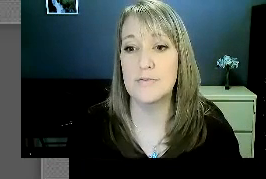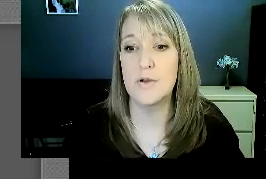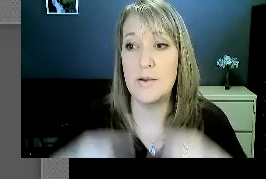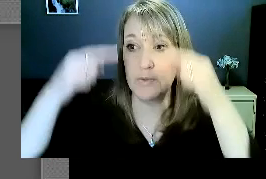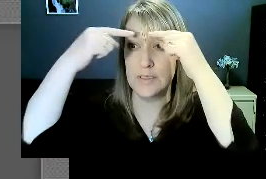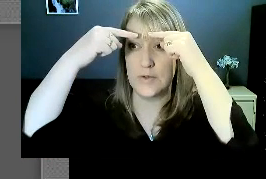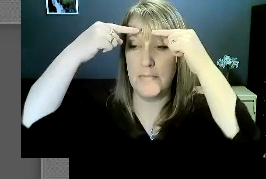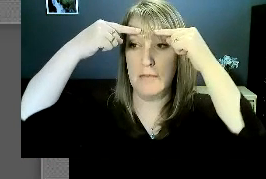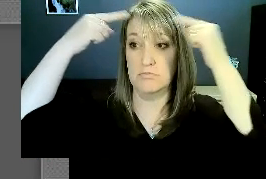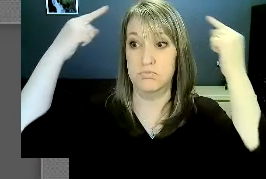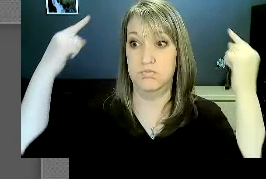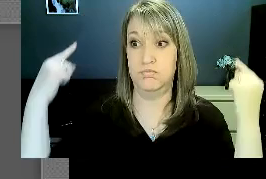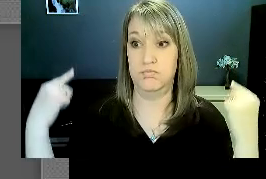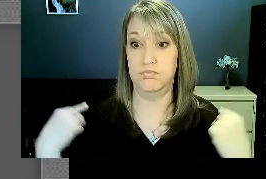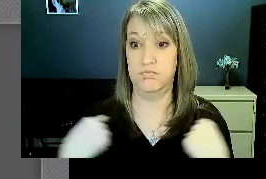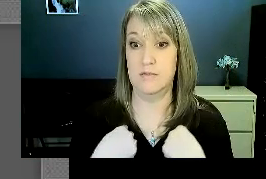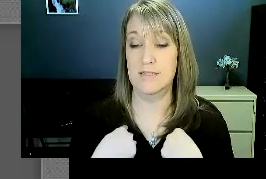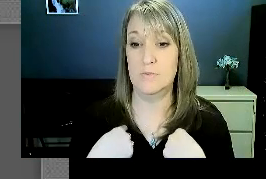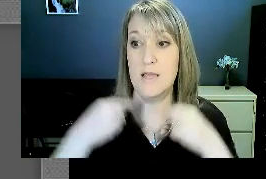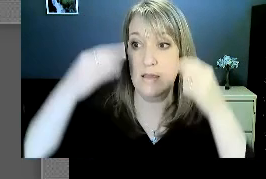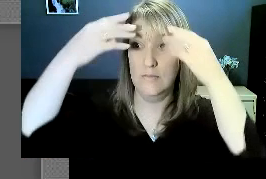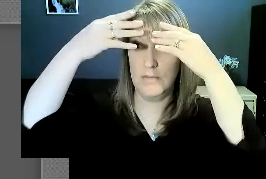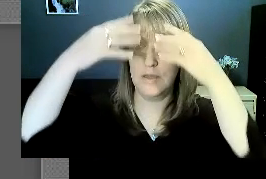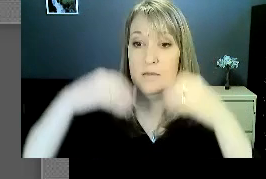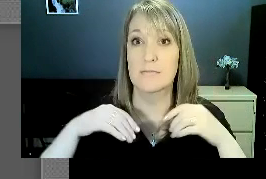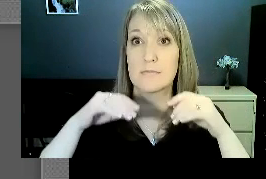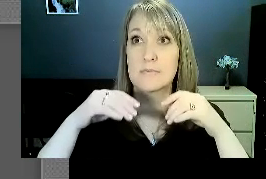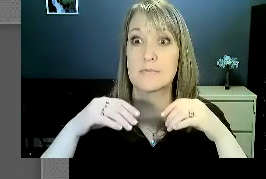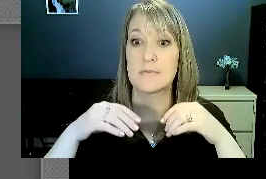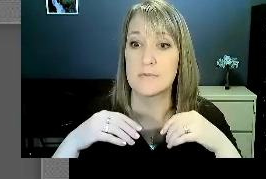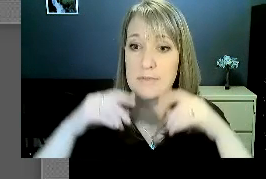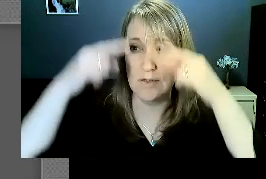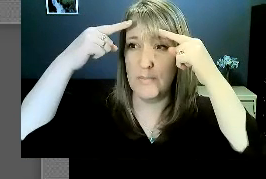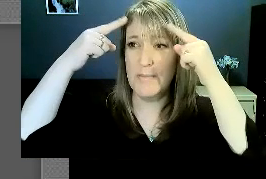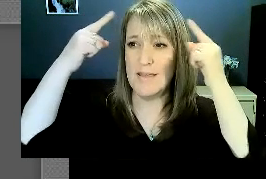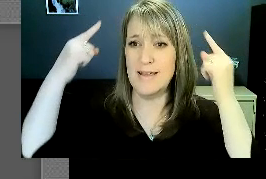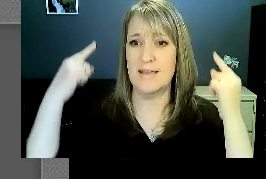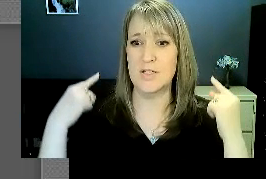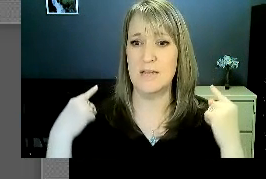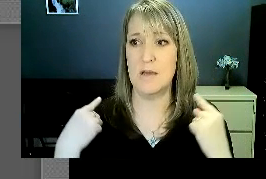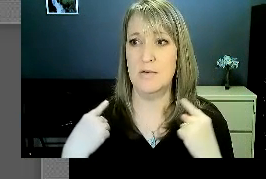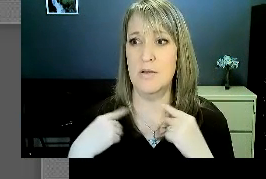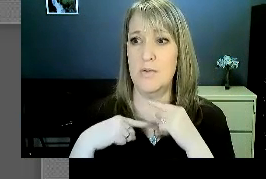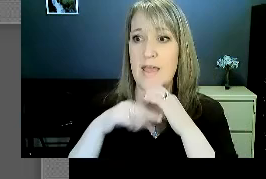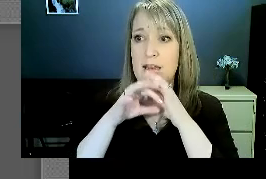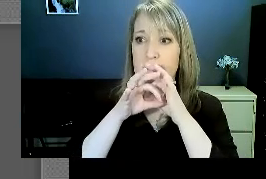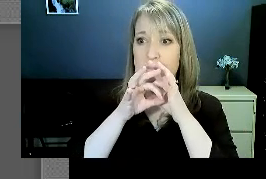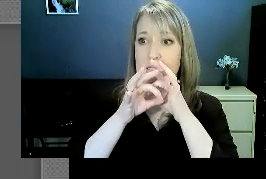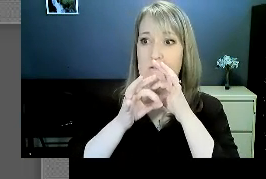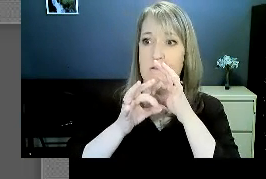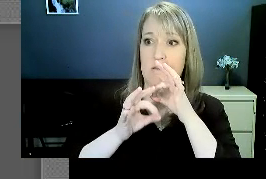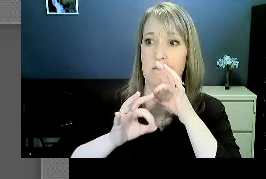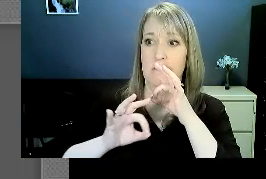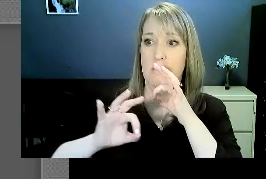oh, I don't even know how I would describe that. This way, maybe, I don't know, maybe that hand shape, I don't know. And then it